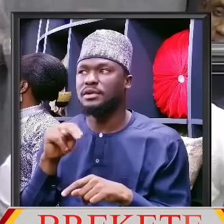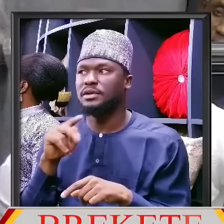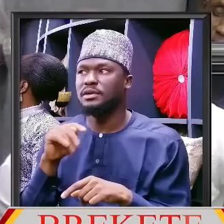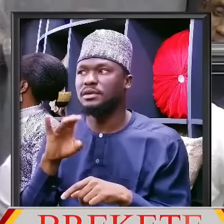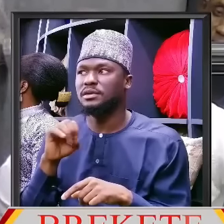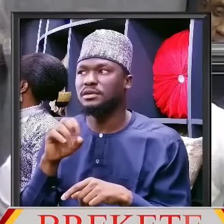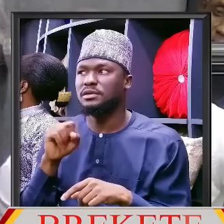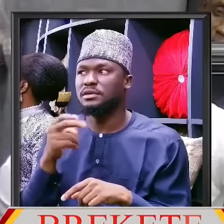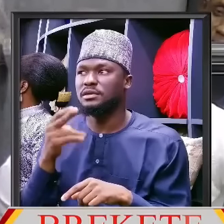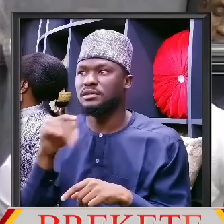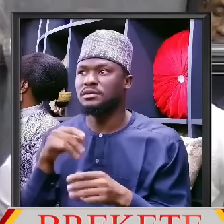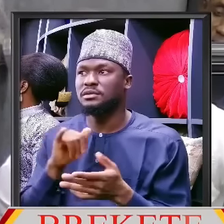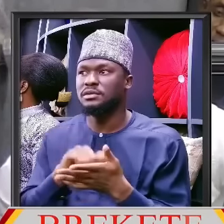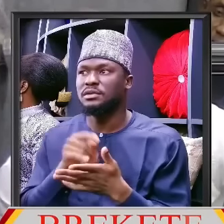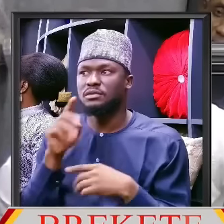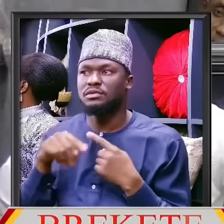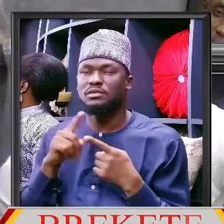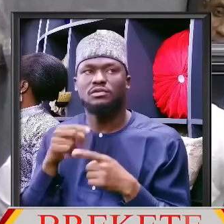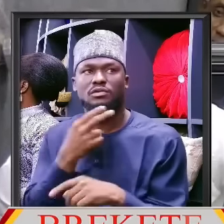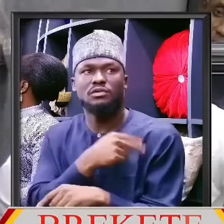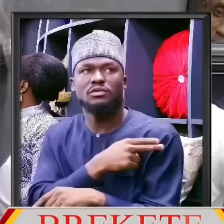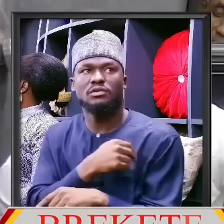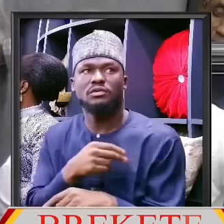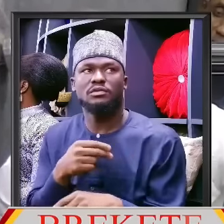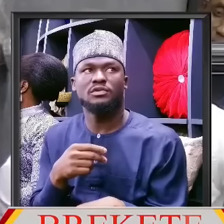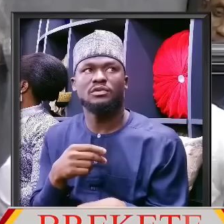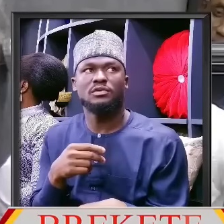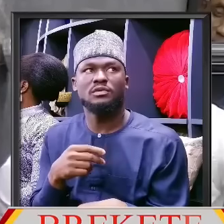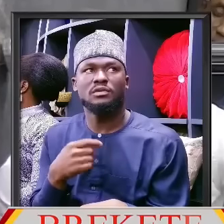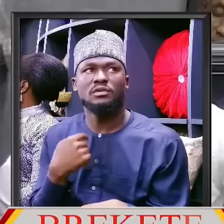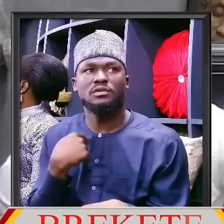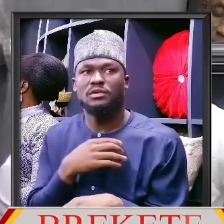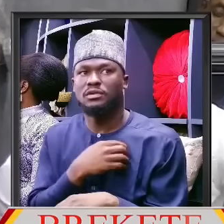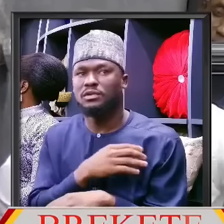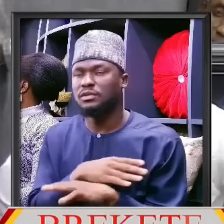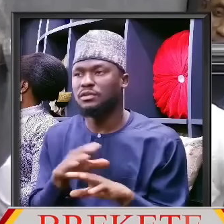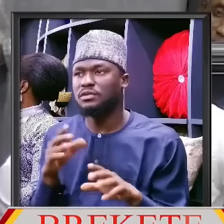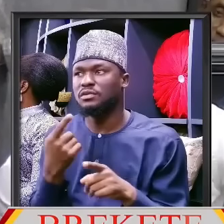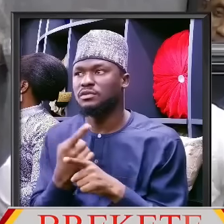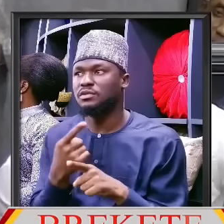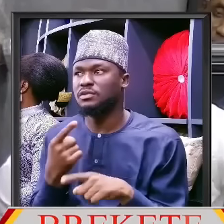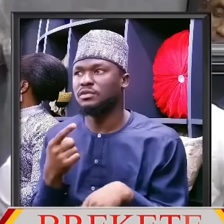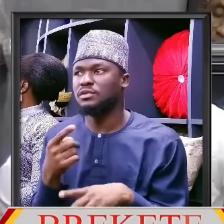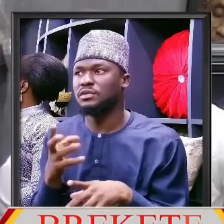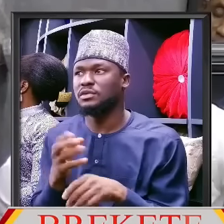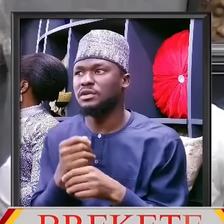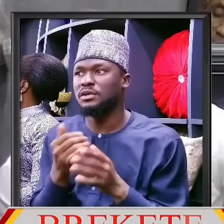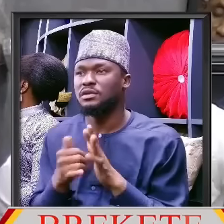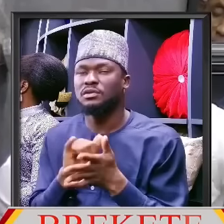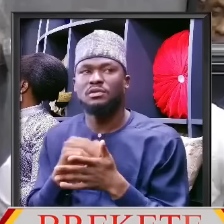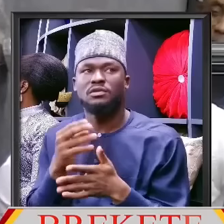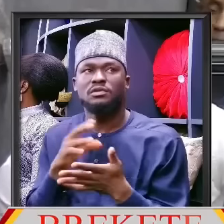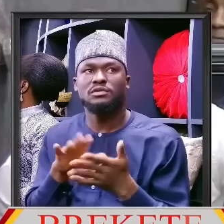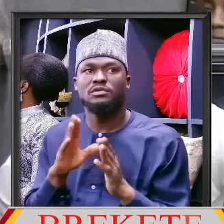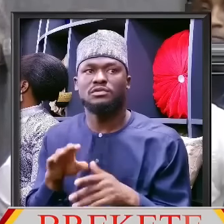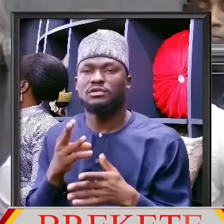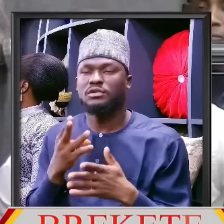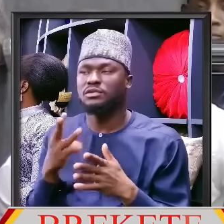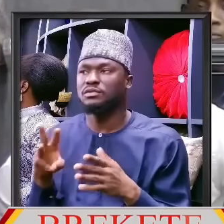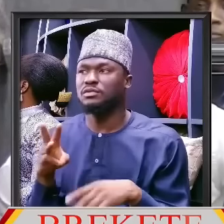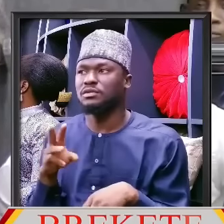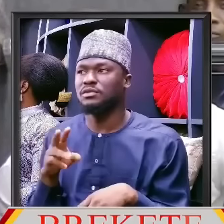be say you go they go hospital, you go stay with patients. We don't say just pack the 450 student one. Because they're gonna go do